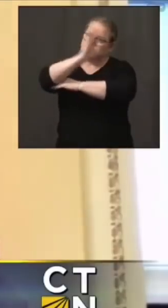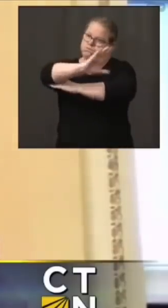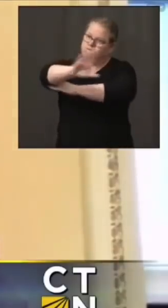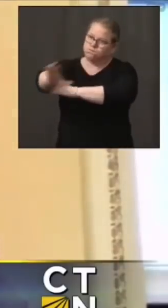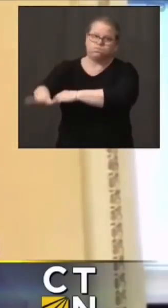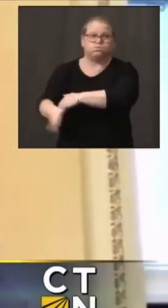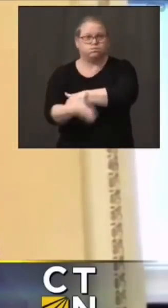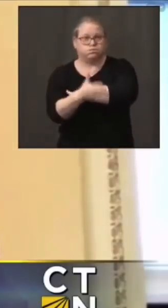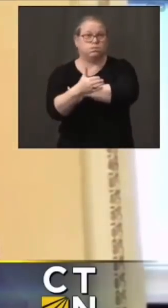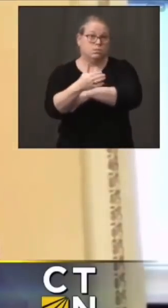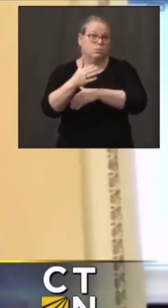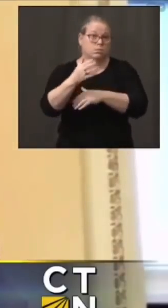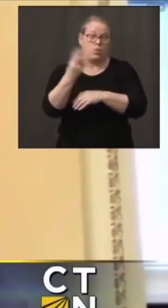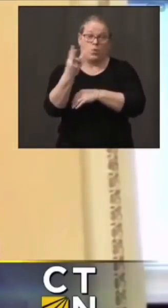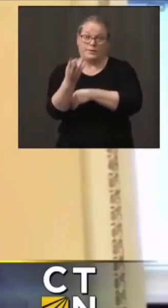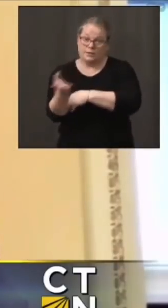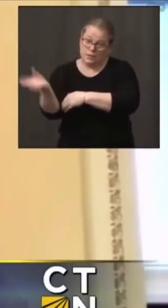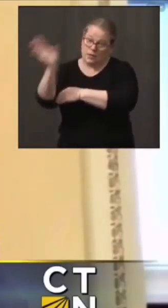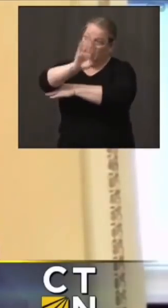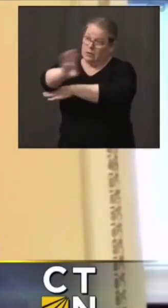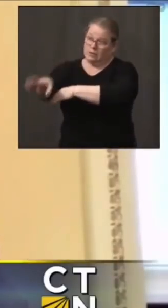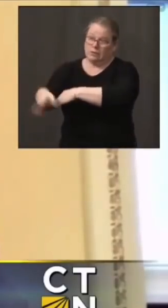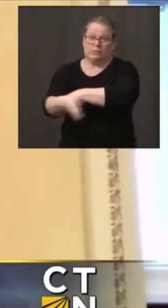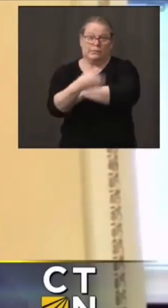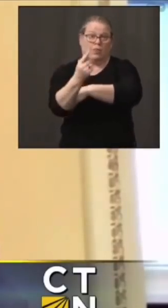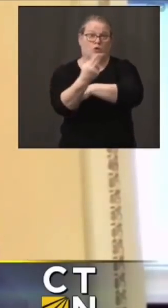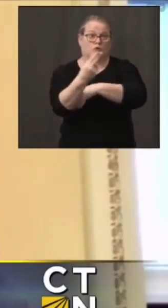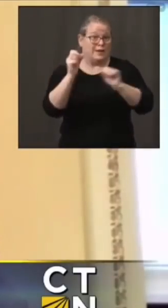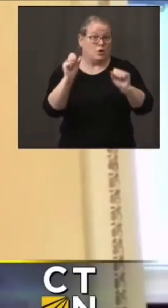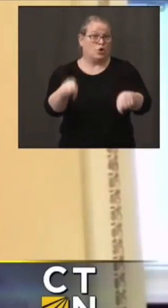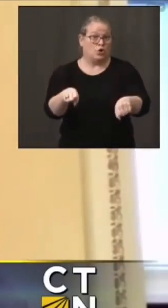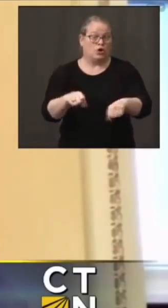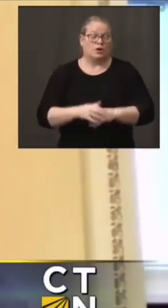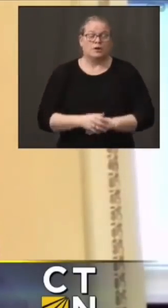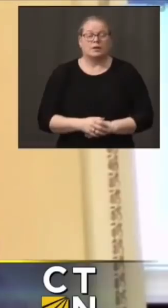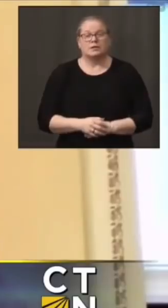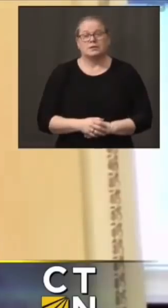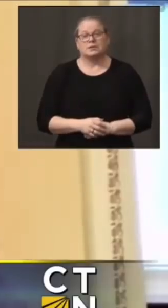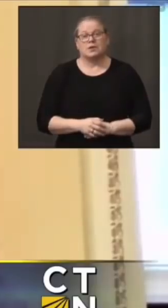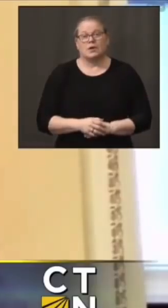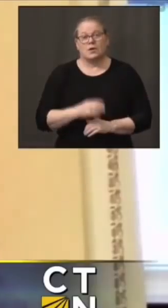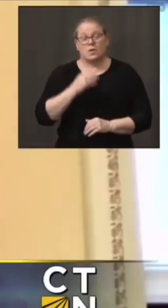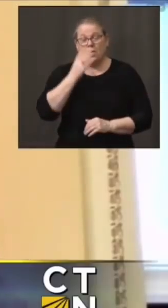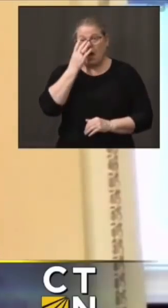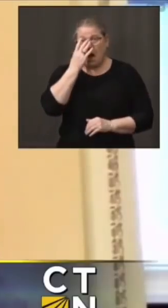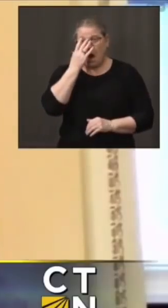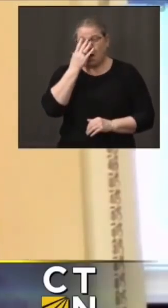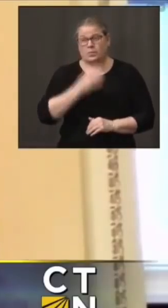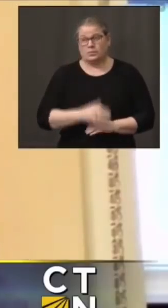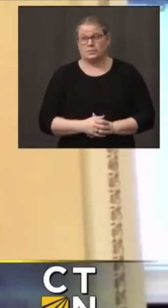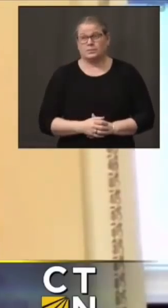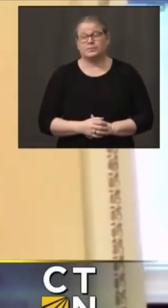so much of what is we're looking at here is